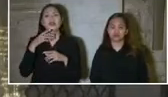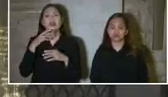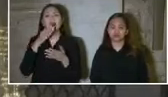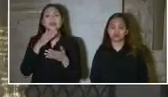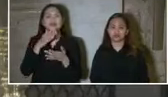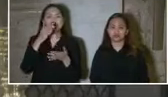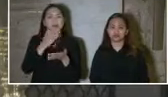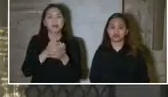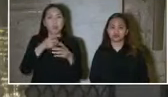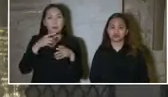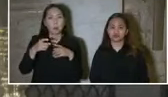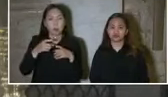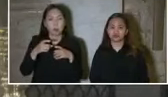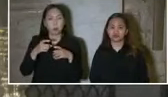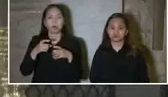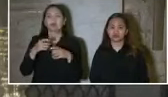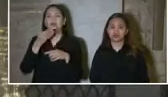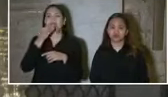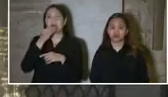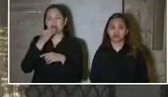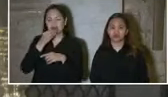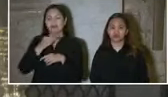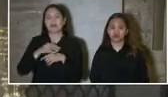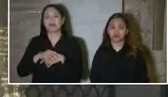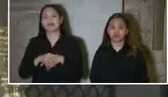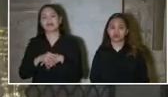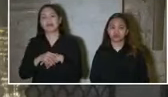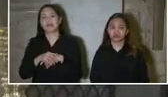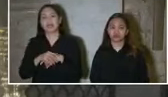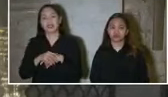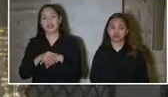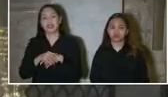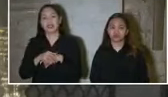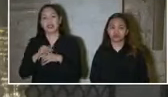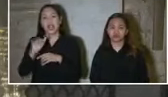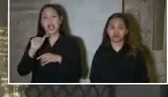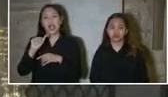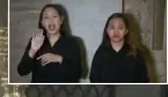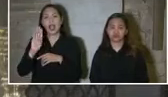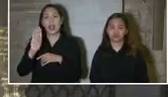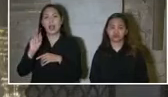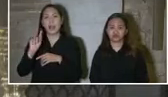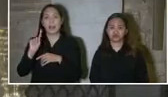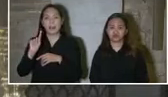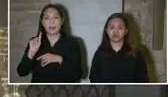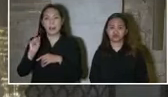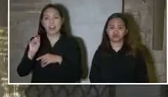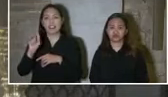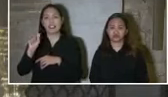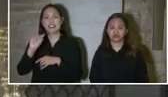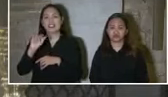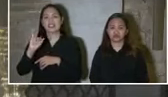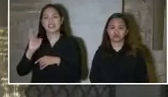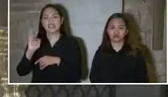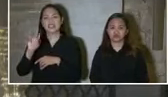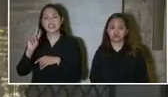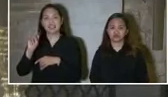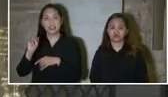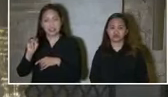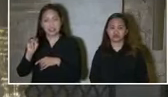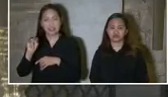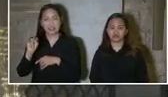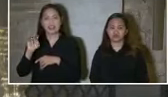abstinence. Kaya ngayon pa lamang po ay planuhin nyo na ang inyong kakainin sa